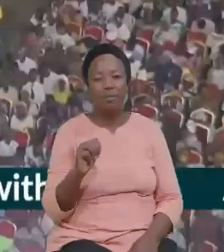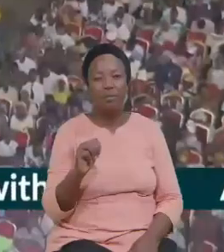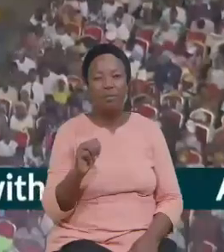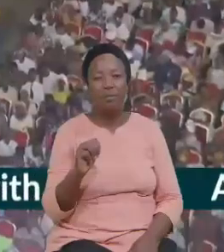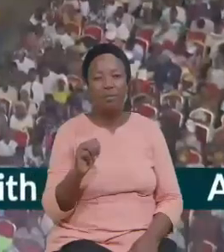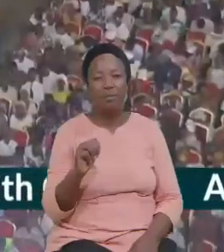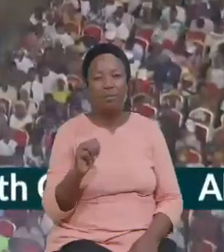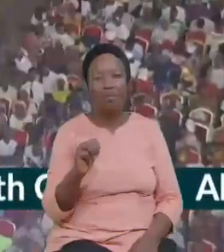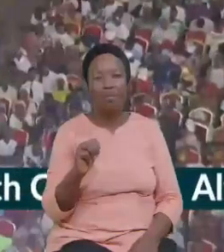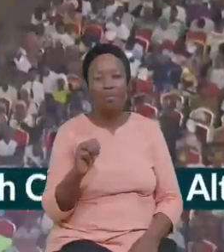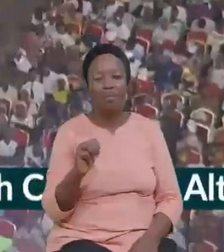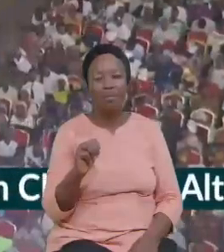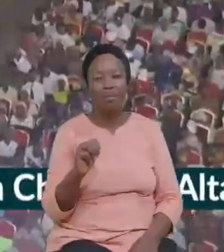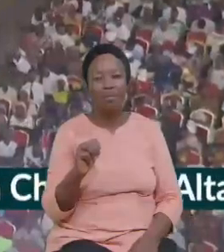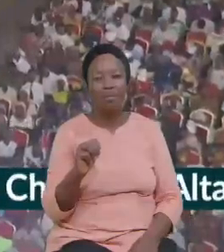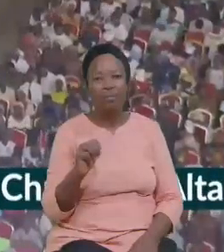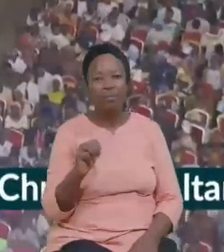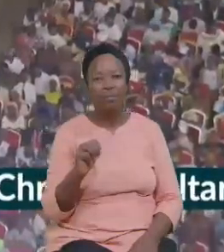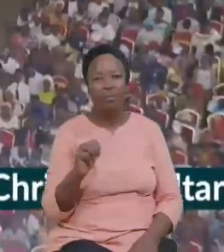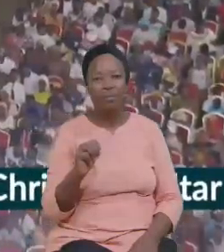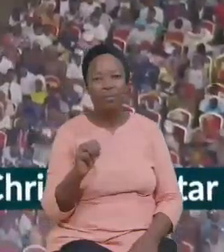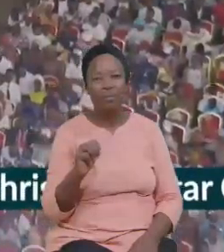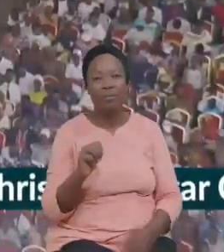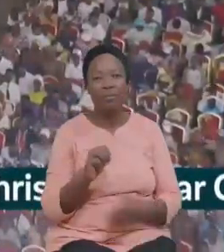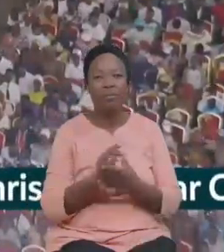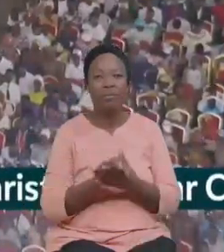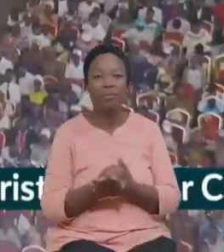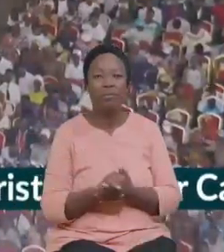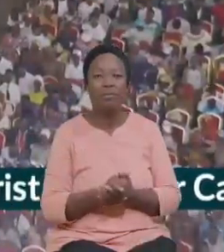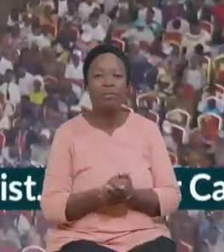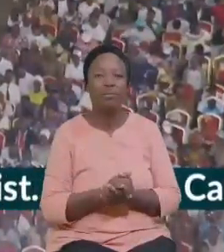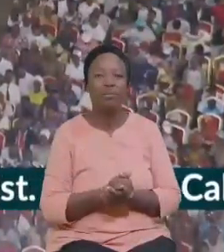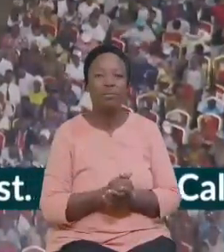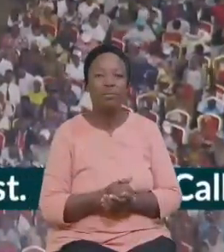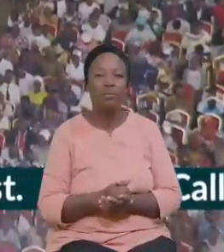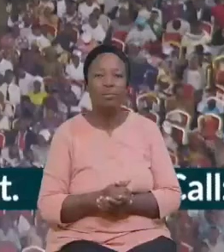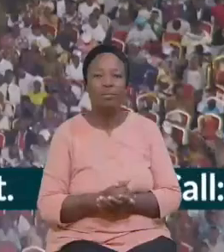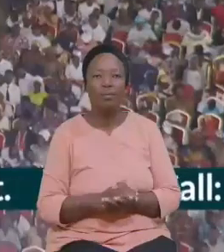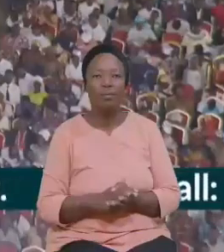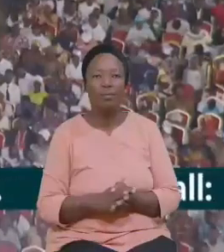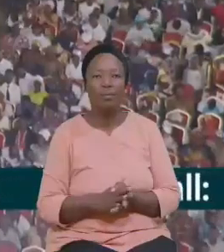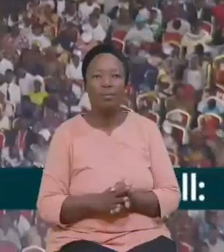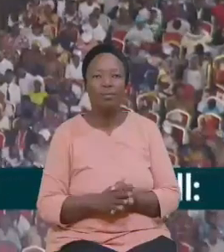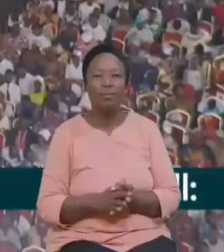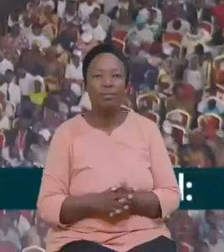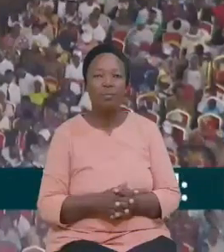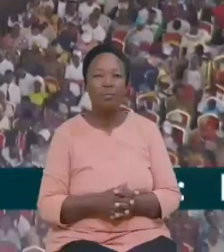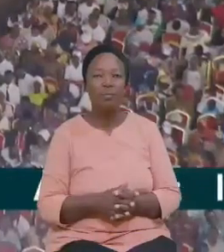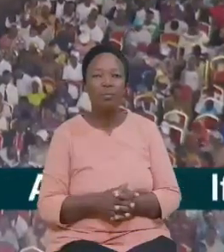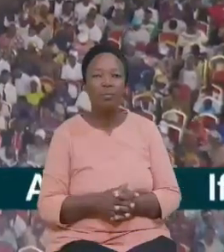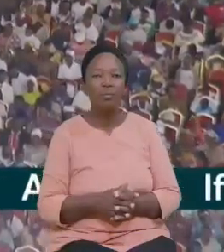no, Apunto, Ensia Mudia, Ea Omni Christo Benya Ewoho.